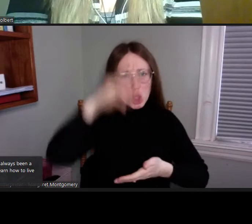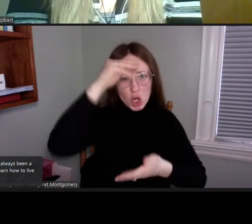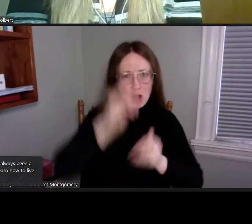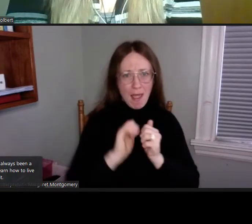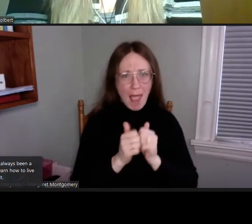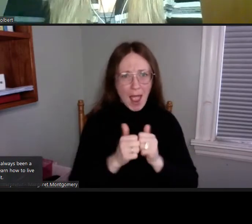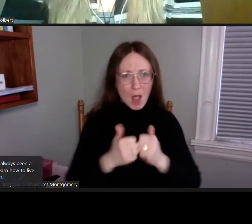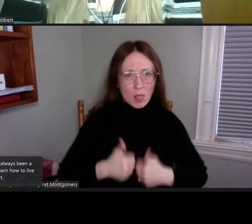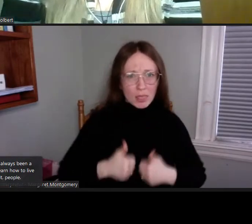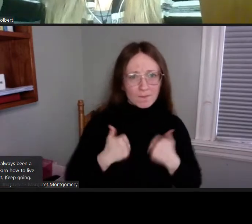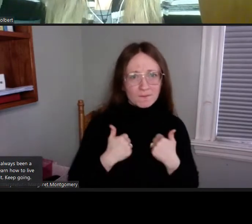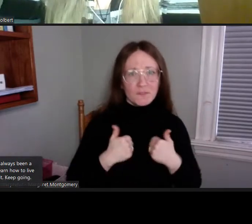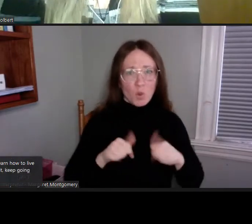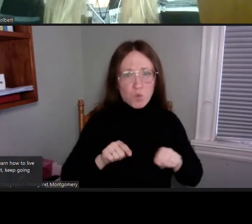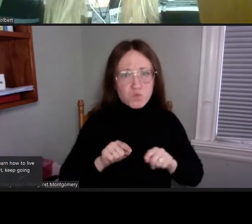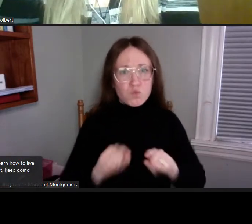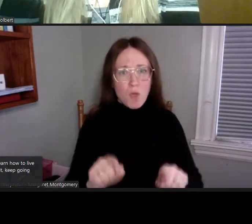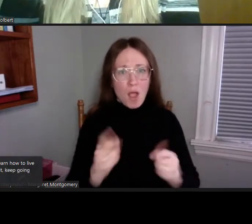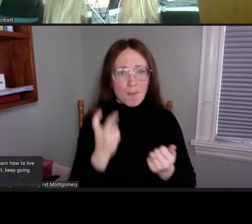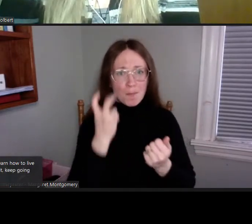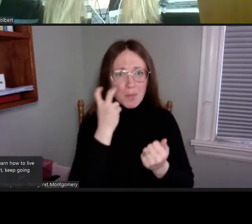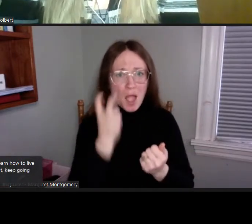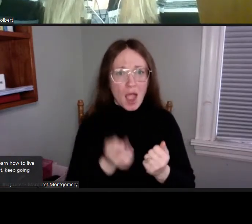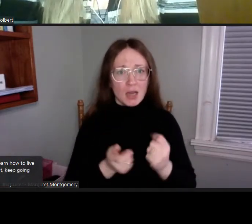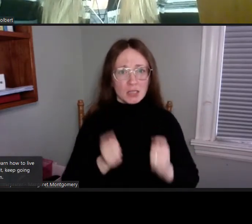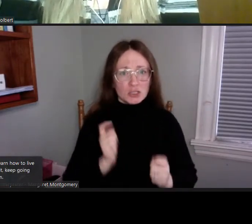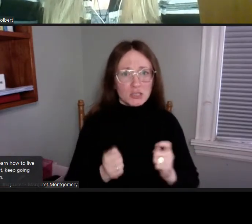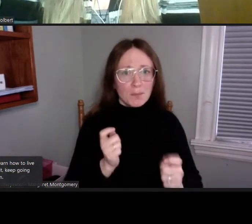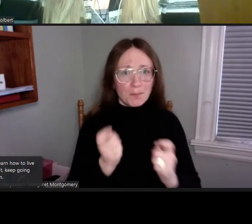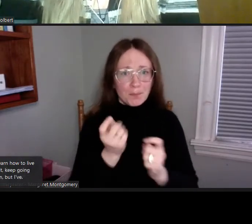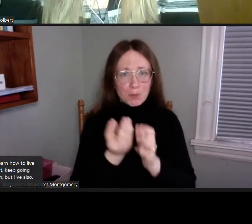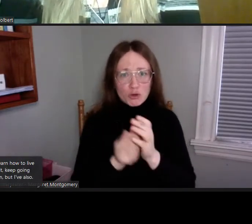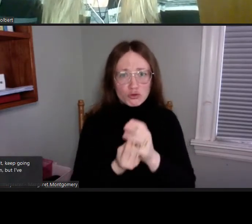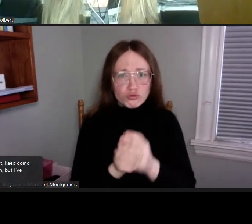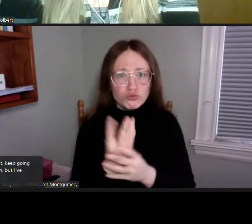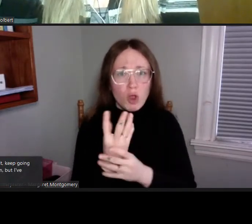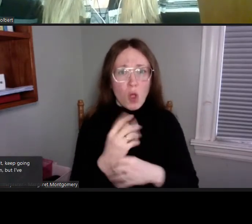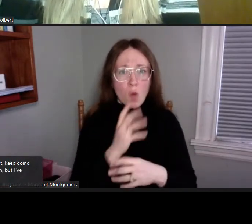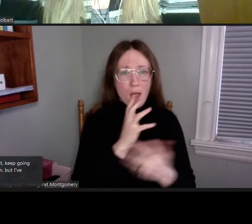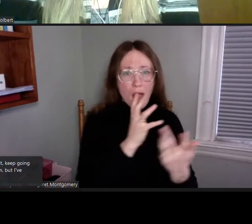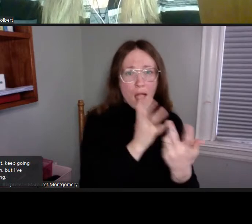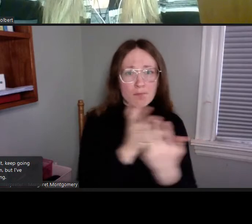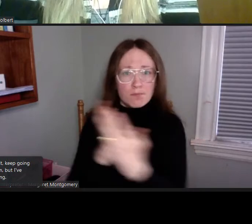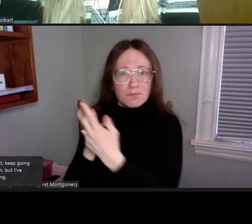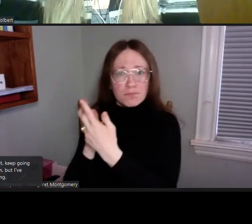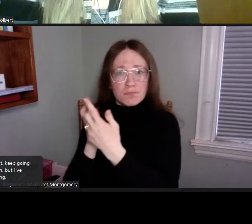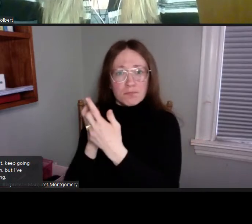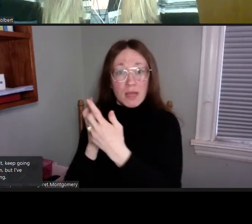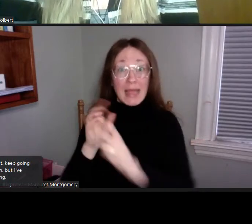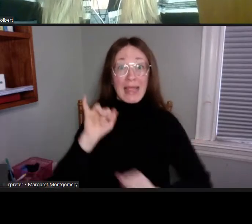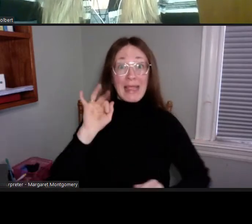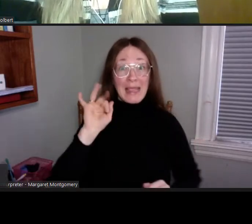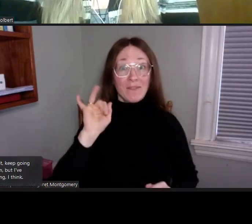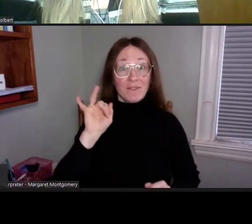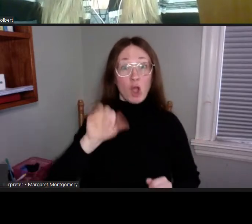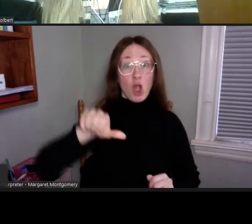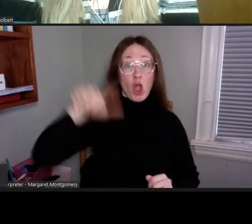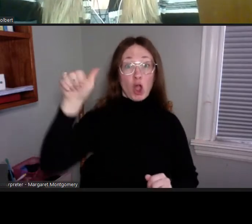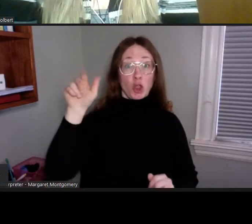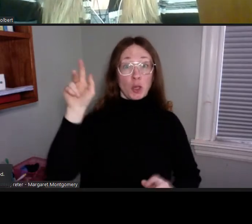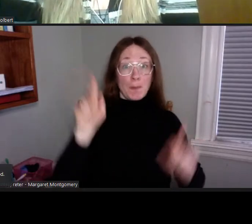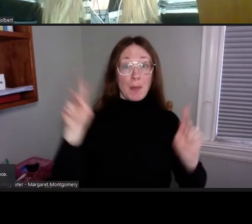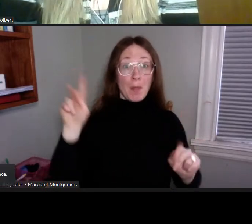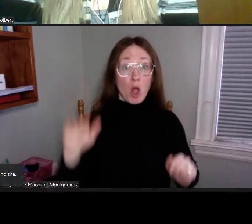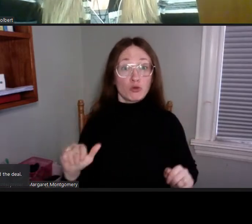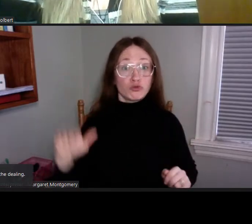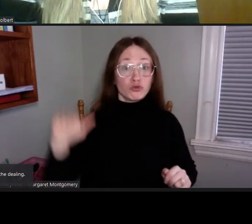with it, keep going with it, because it's just who I am. But I've always said, if you lose something, I think the